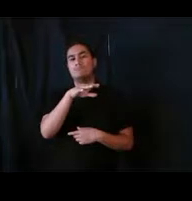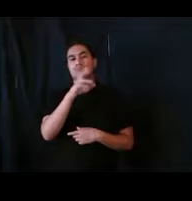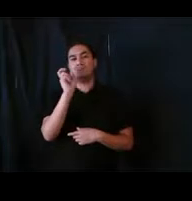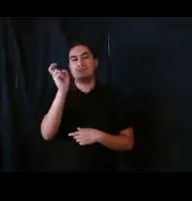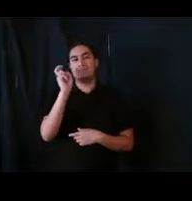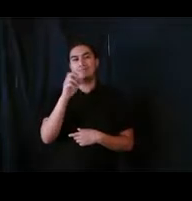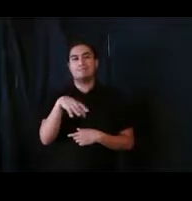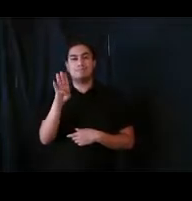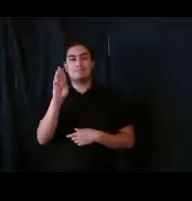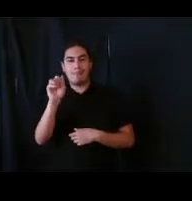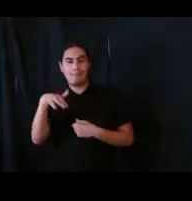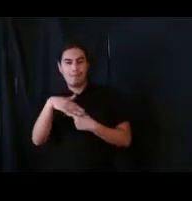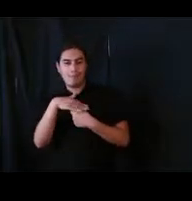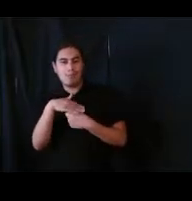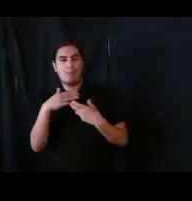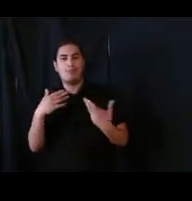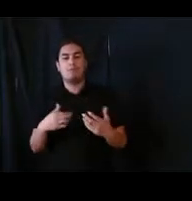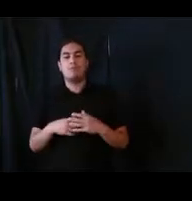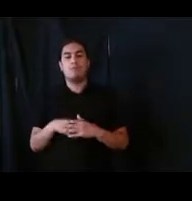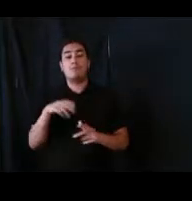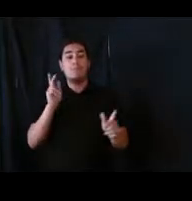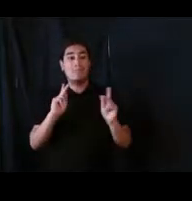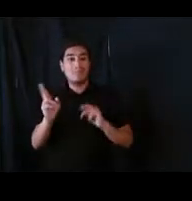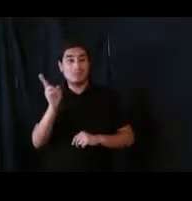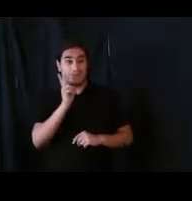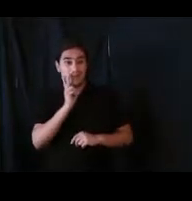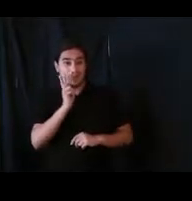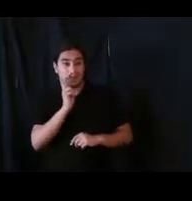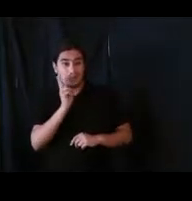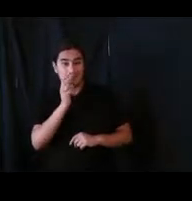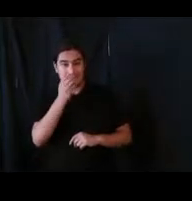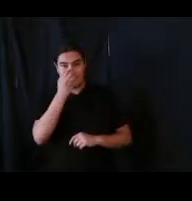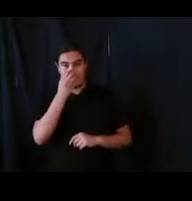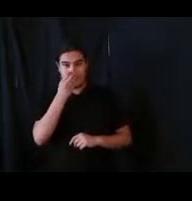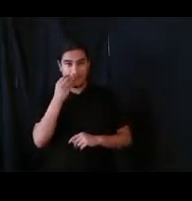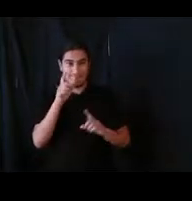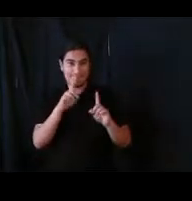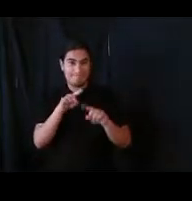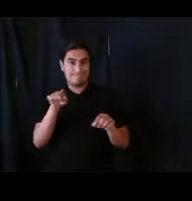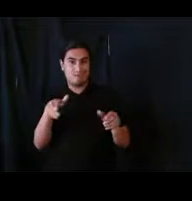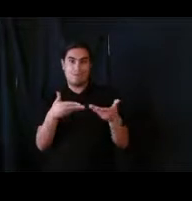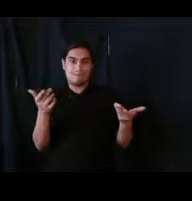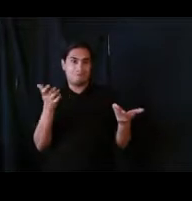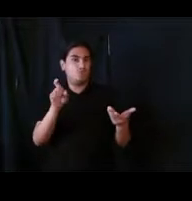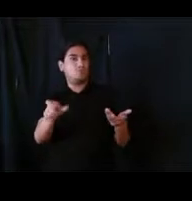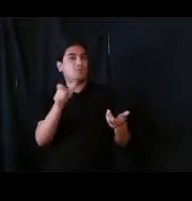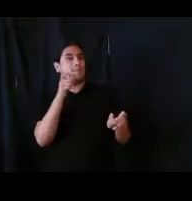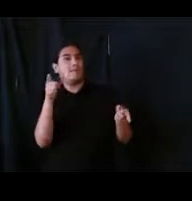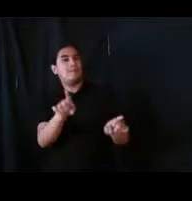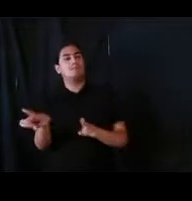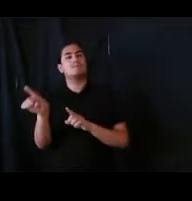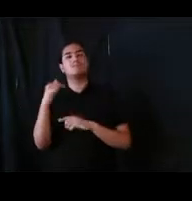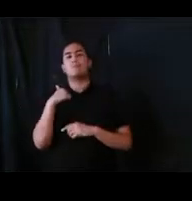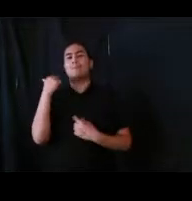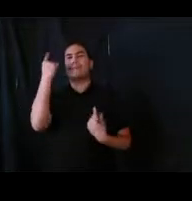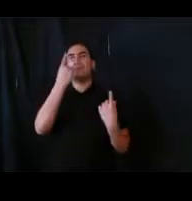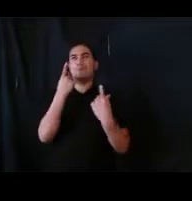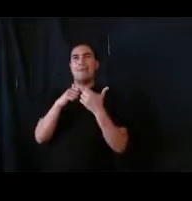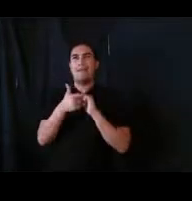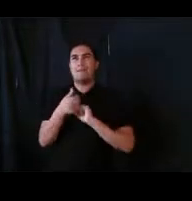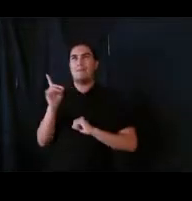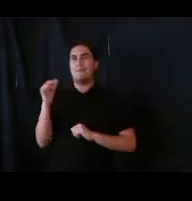things they mentioned people smoking fentanyl various other things that should not be happening so i just wonder how do we